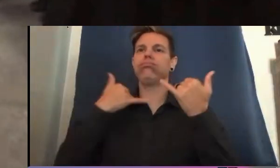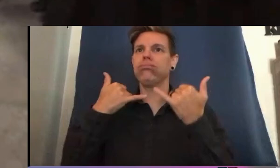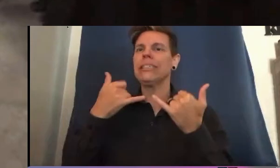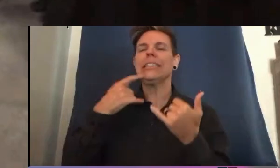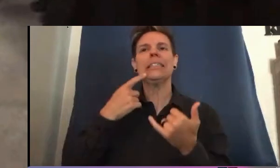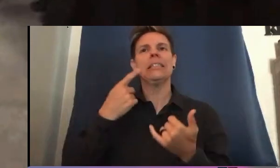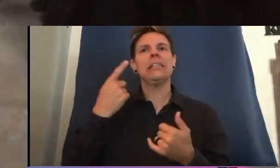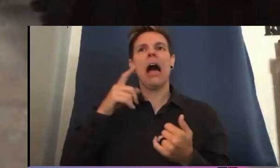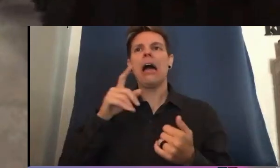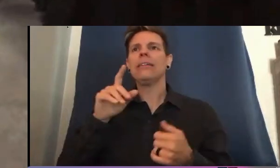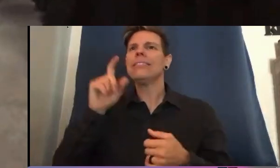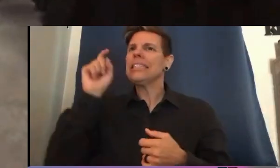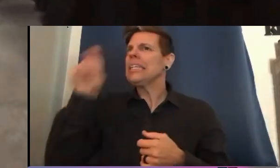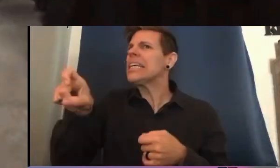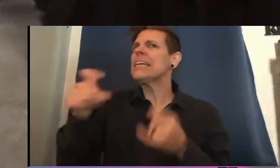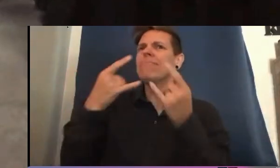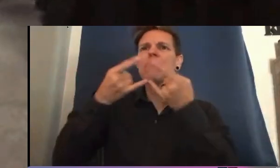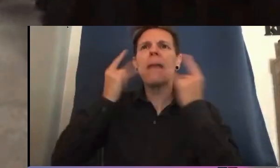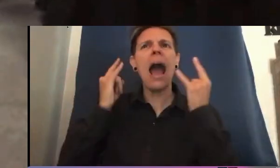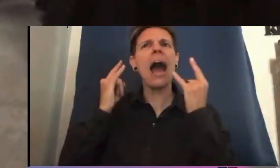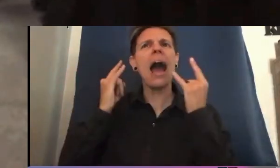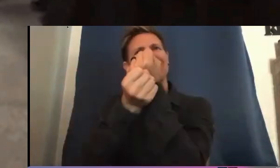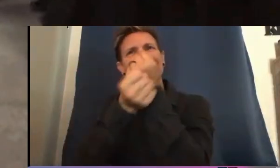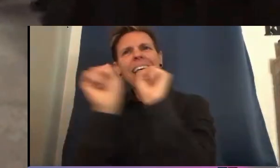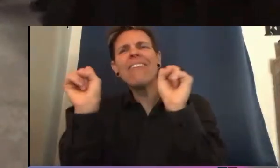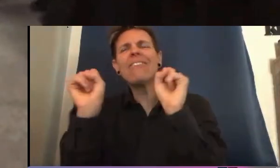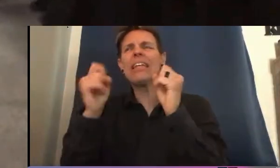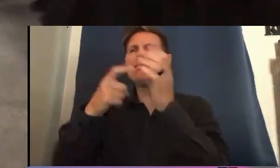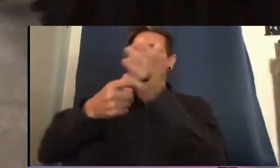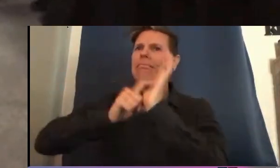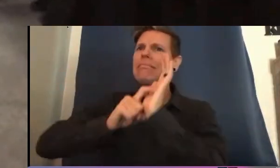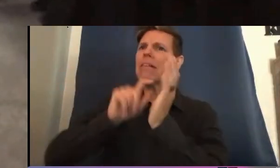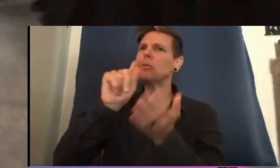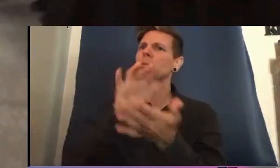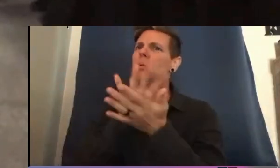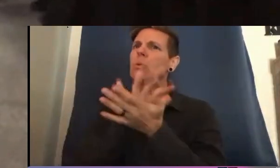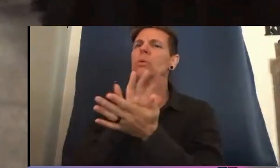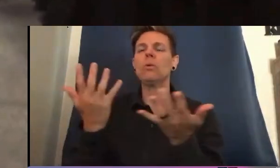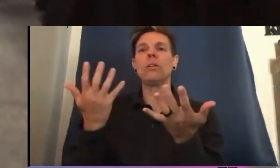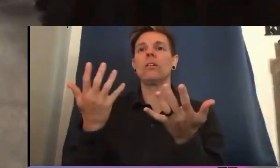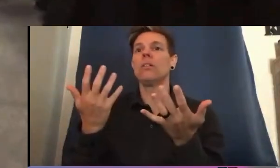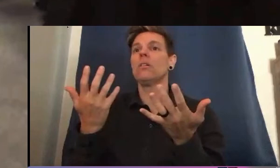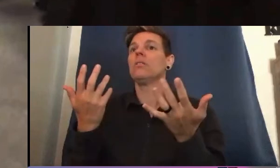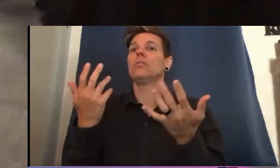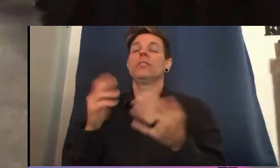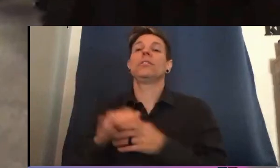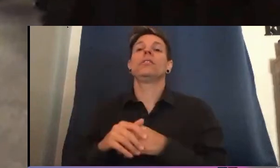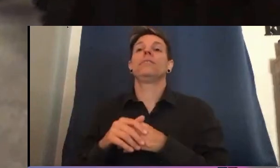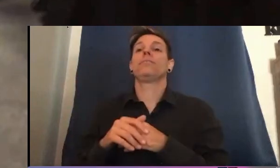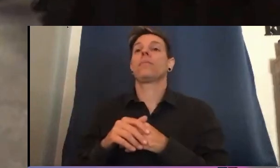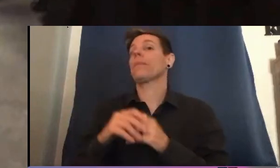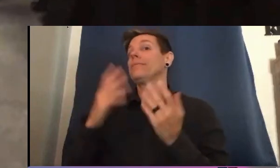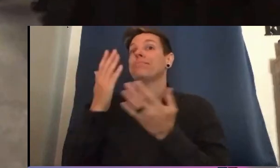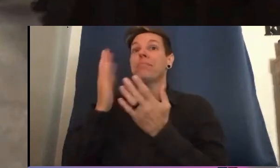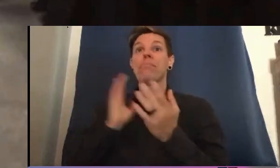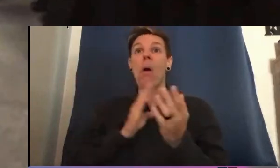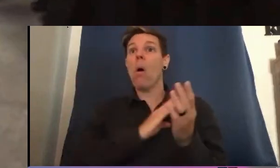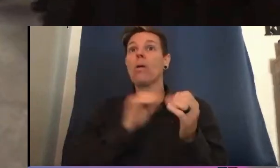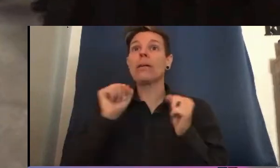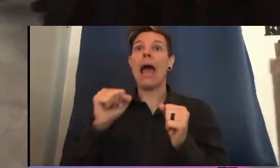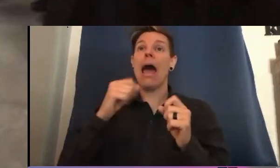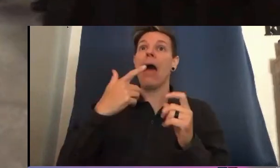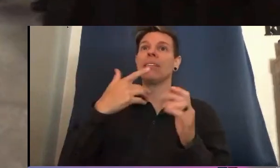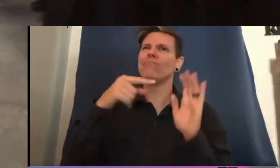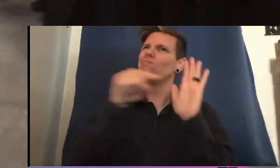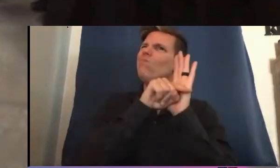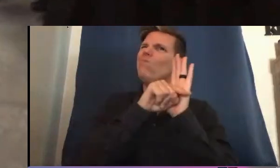mask mandate. It could have been an anti-mask caller, but it wasn't. In addition to the